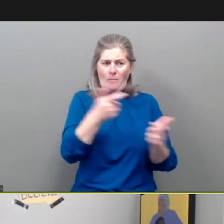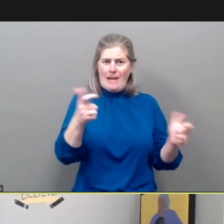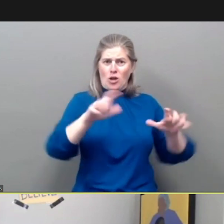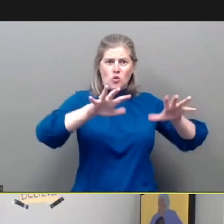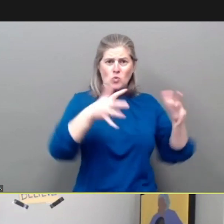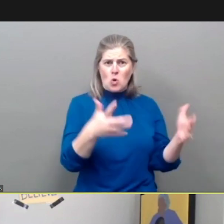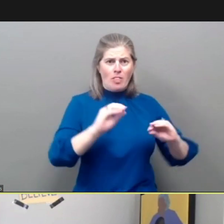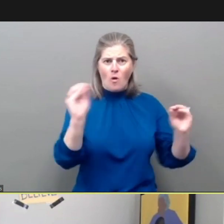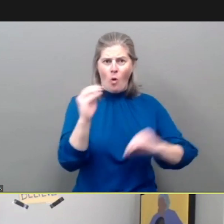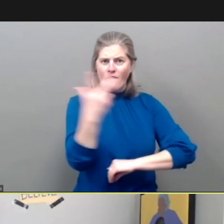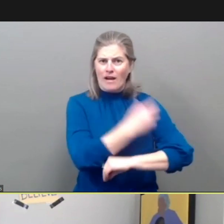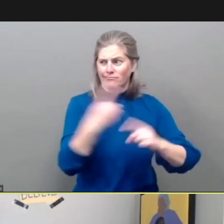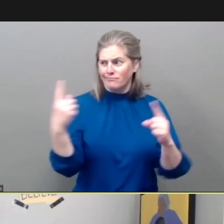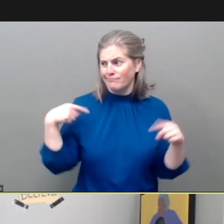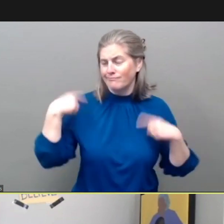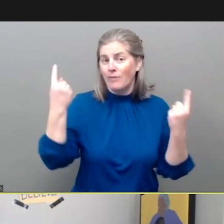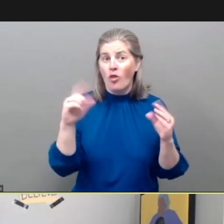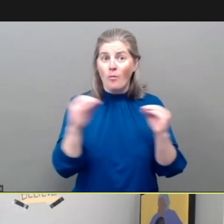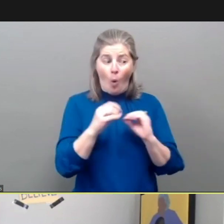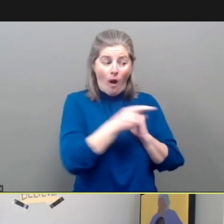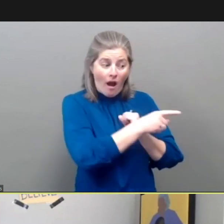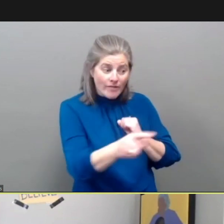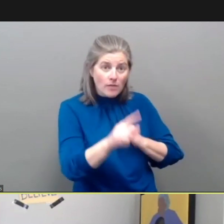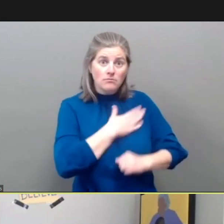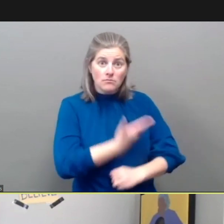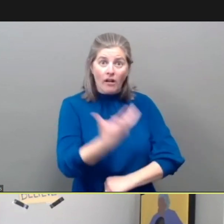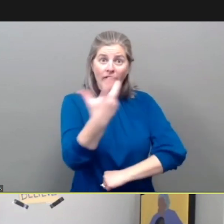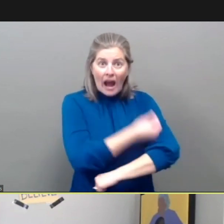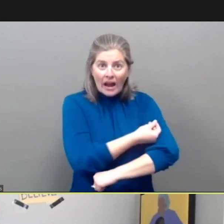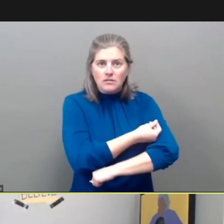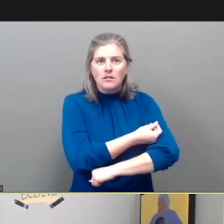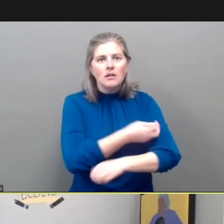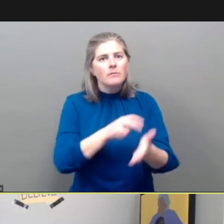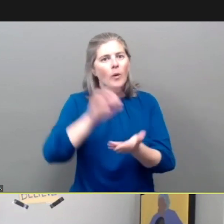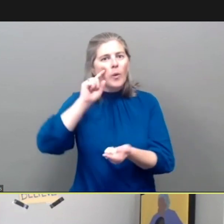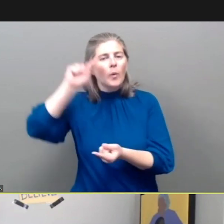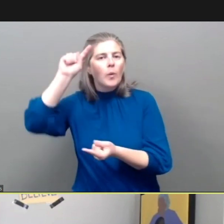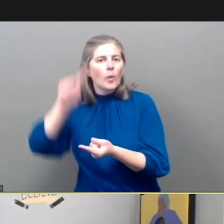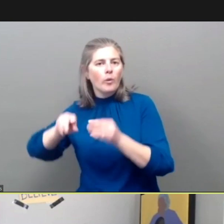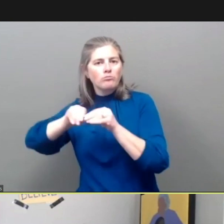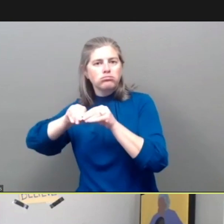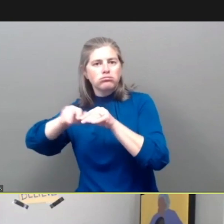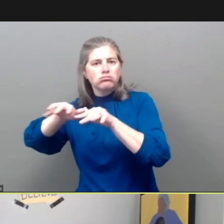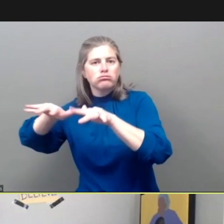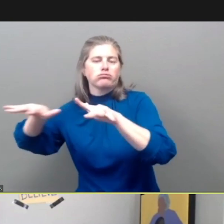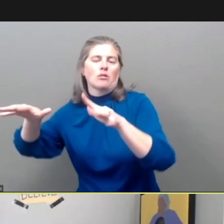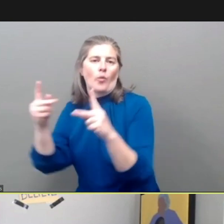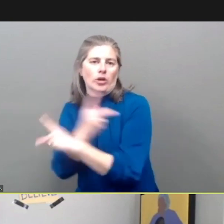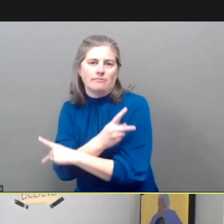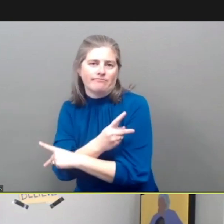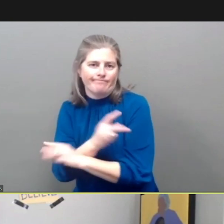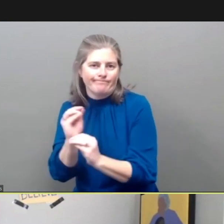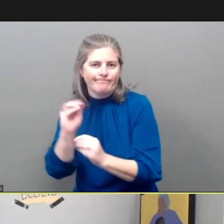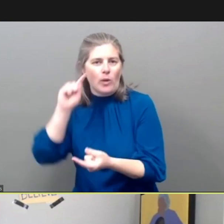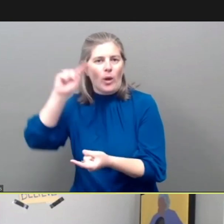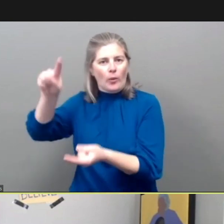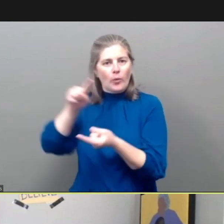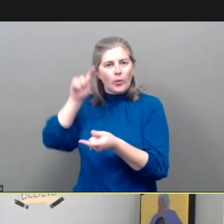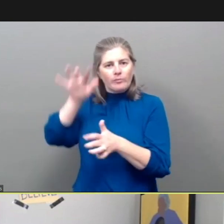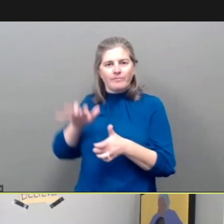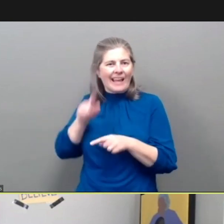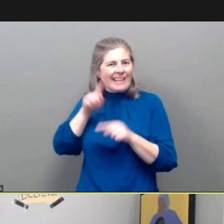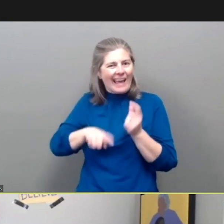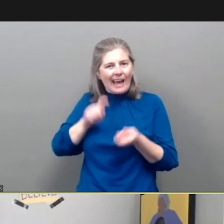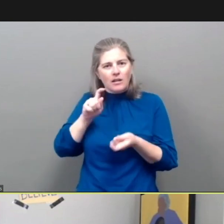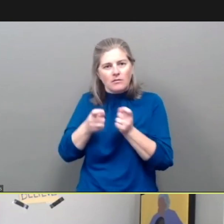group. And so the more people vaccinated, the less the virus can get in and, you know, mutate